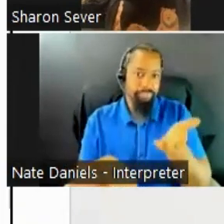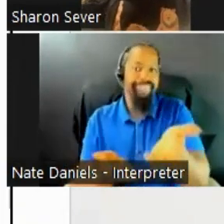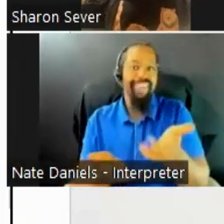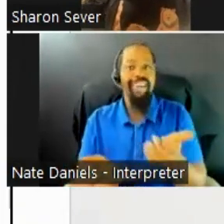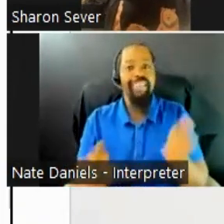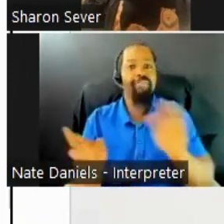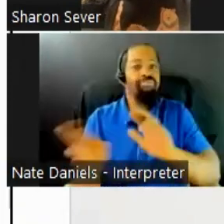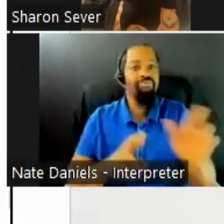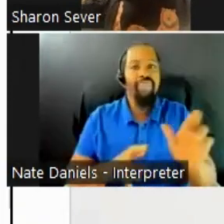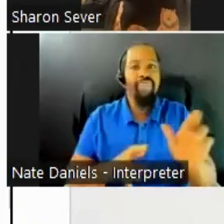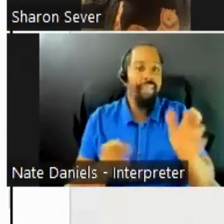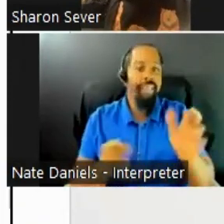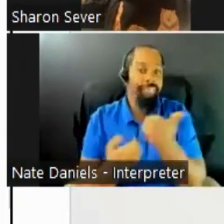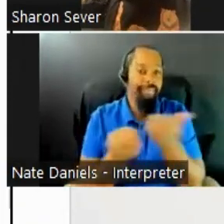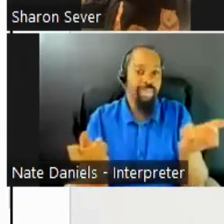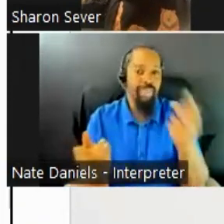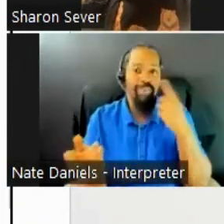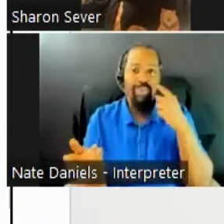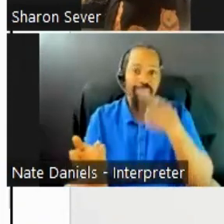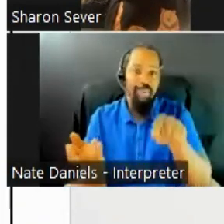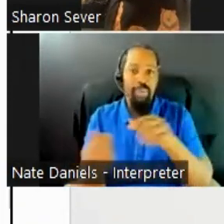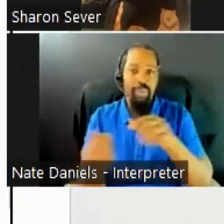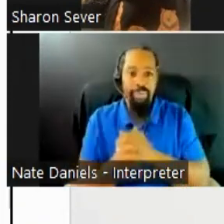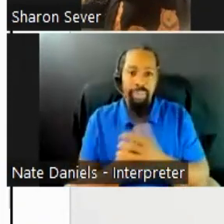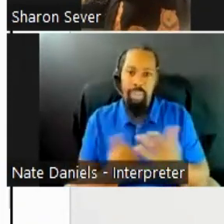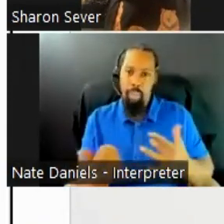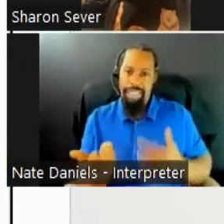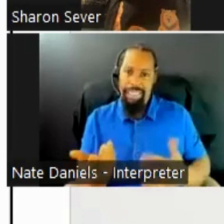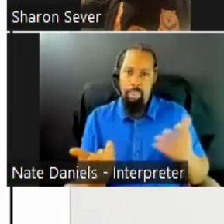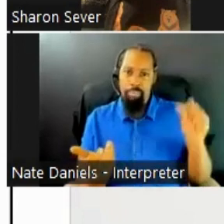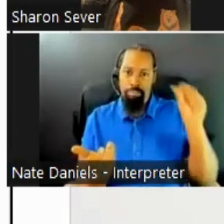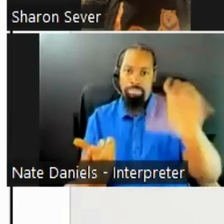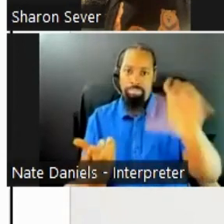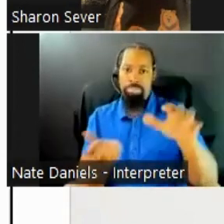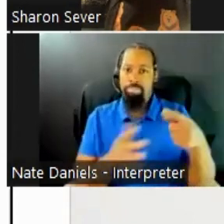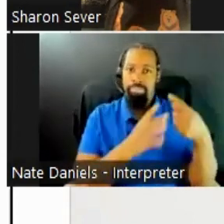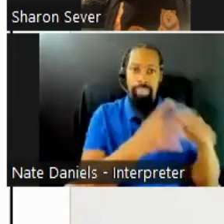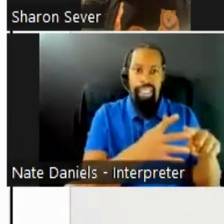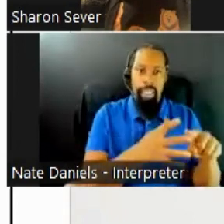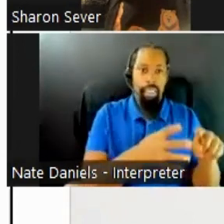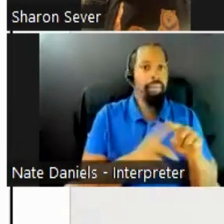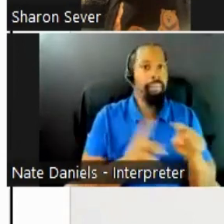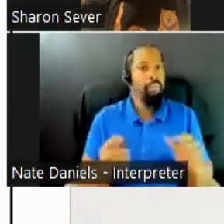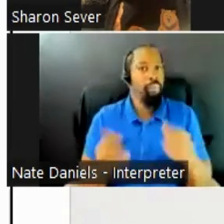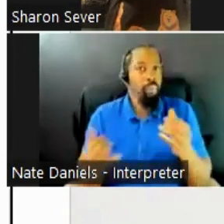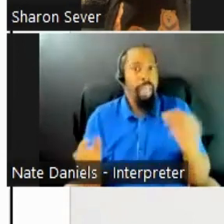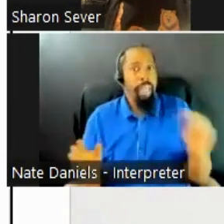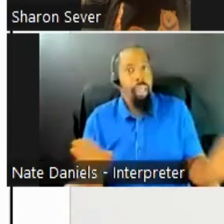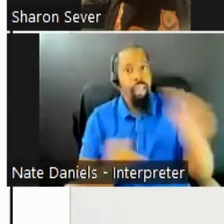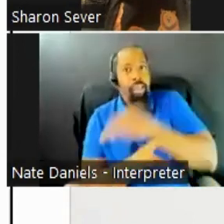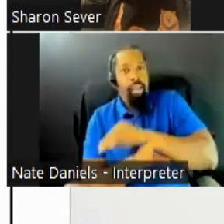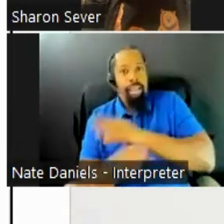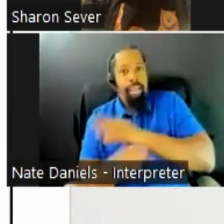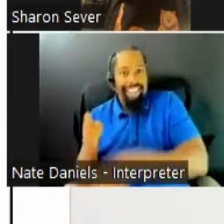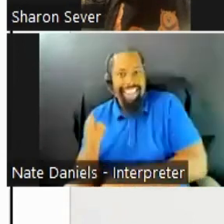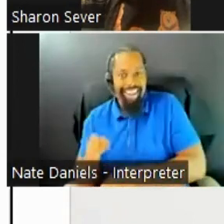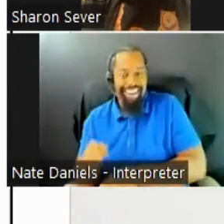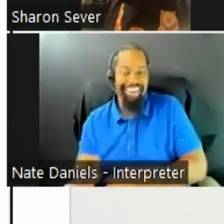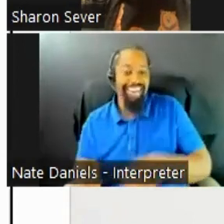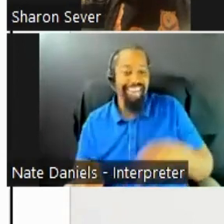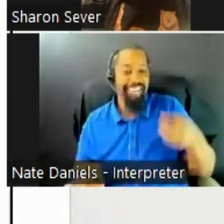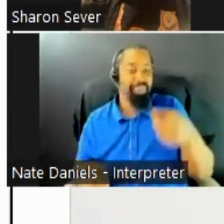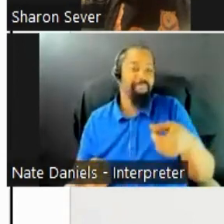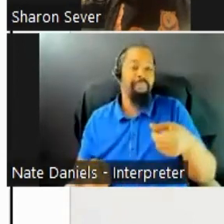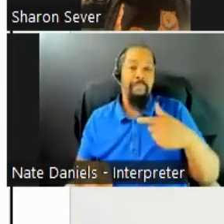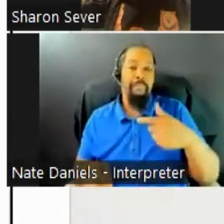group. We usually say it at the start, I'll say it at the end. We have a library, a short Google Drive folder